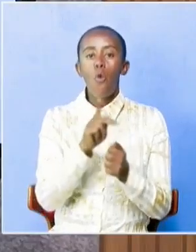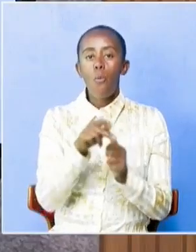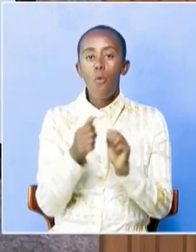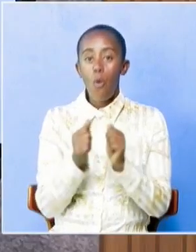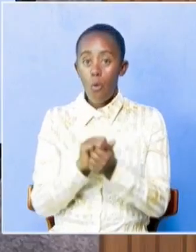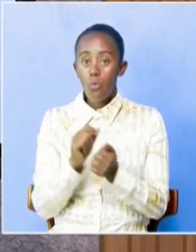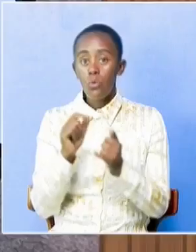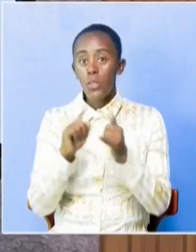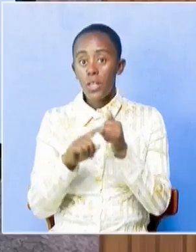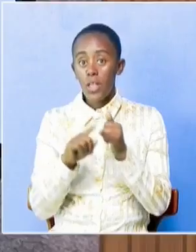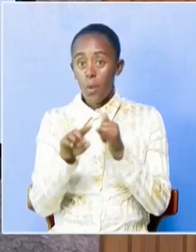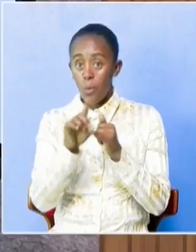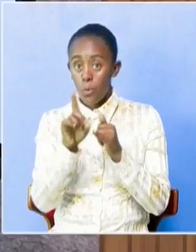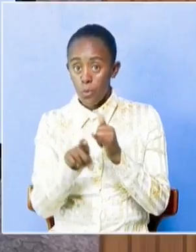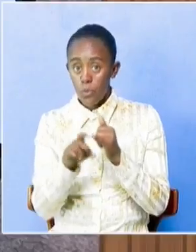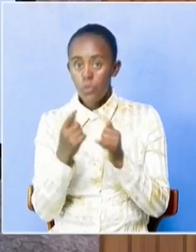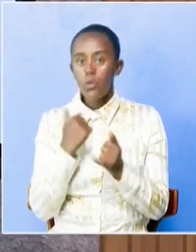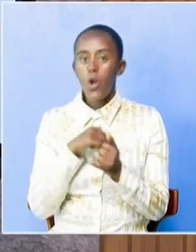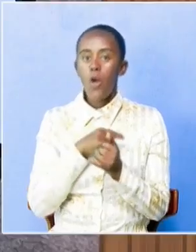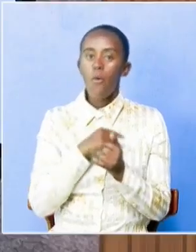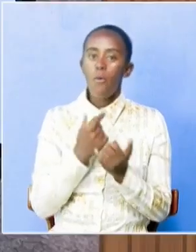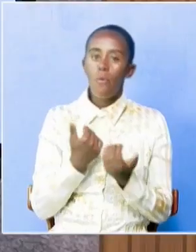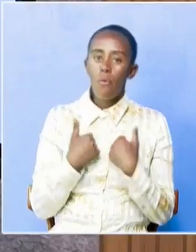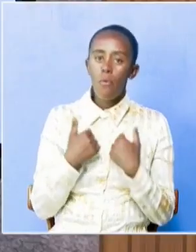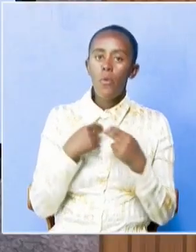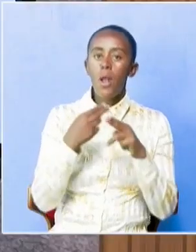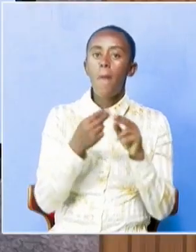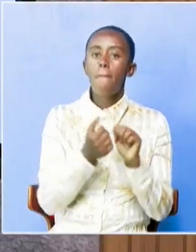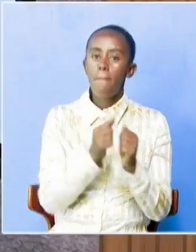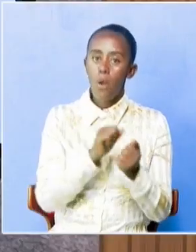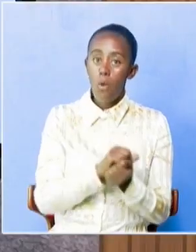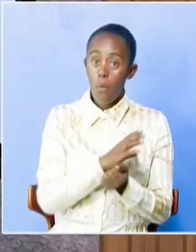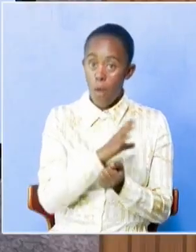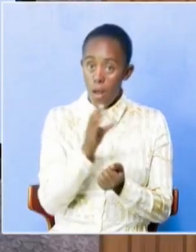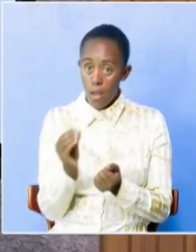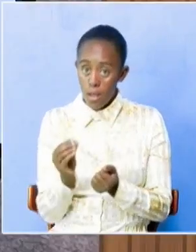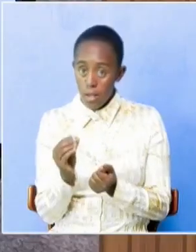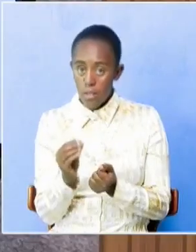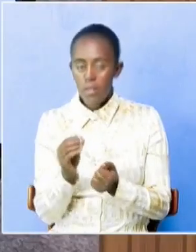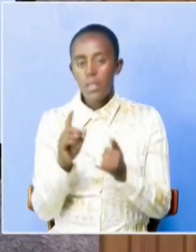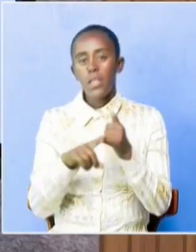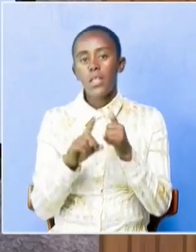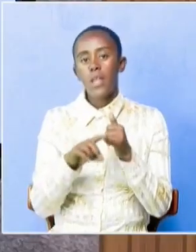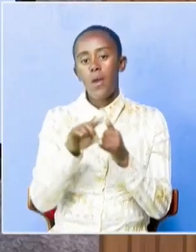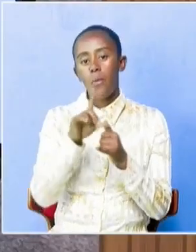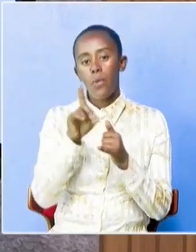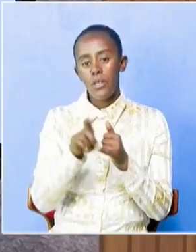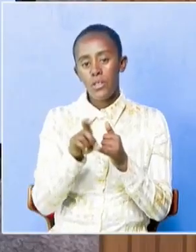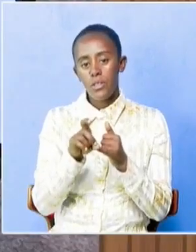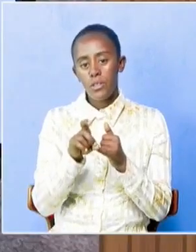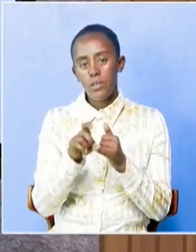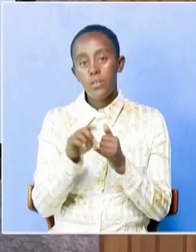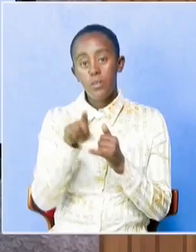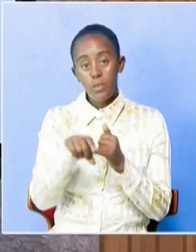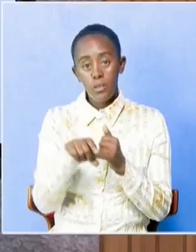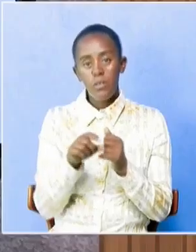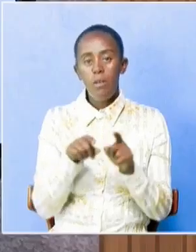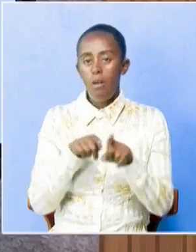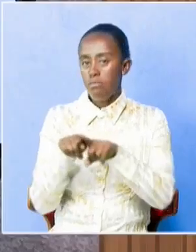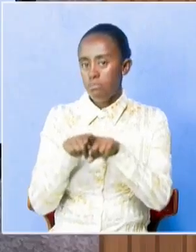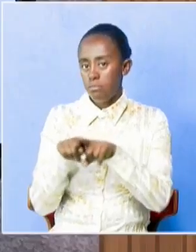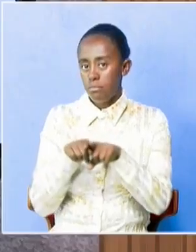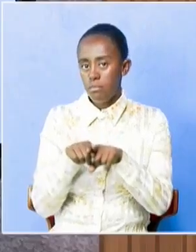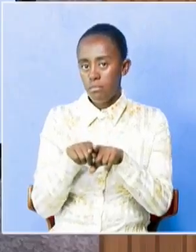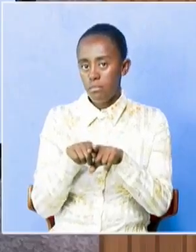with pronouns, we have to have the pronoun and the tag question have to agree. If